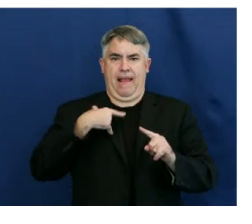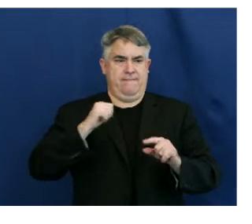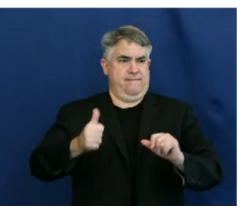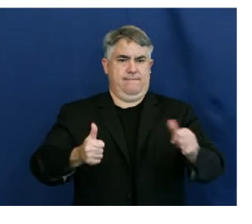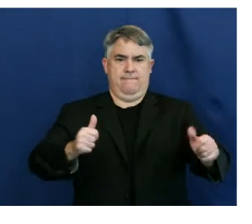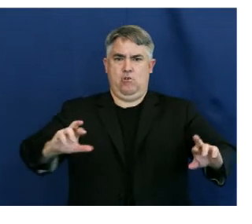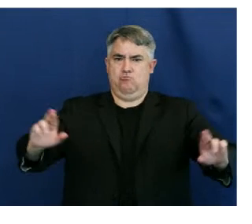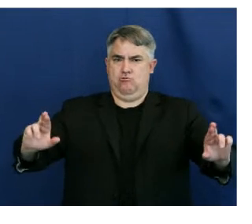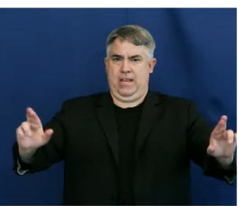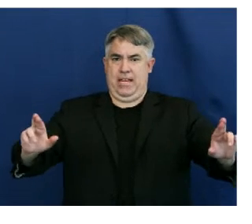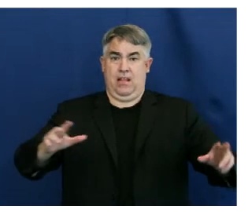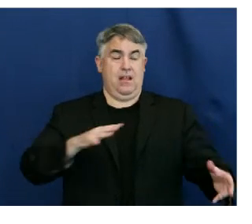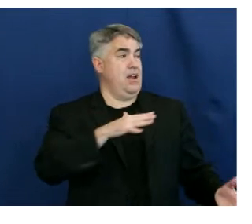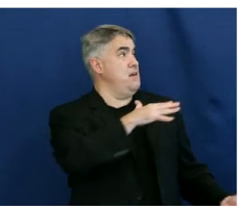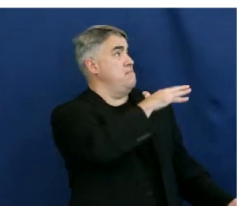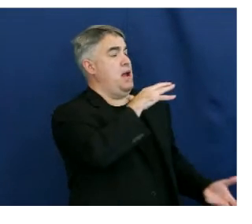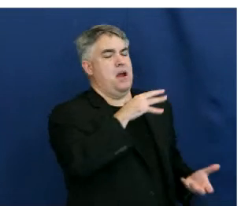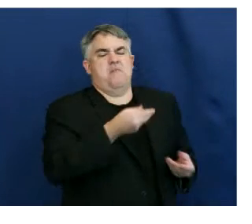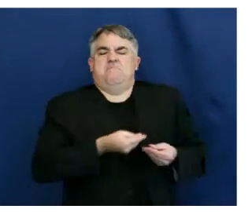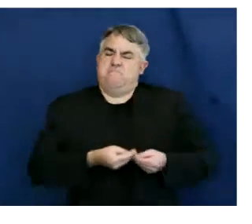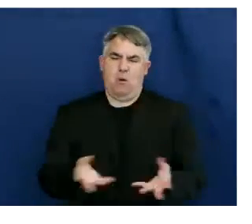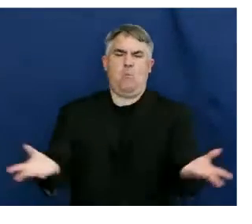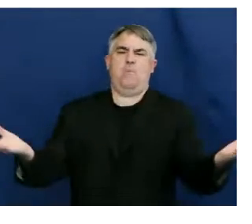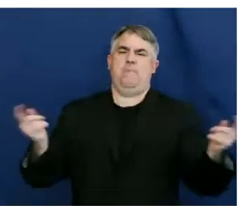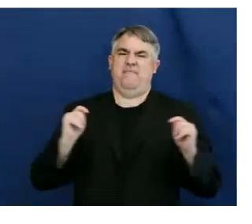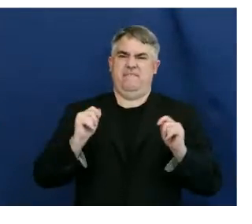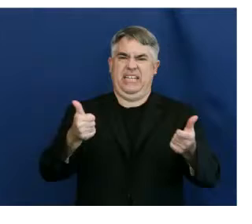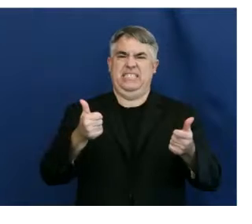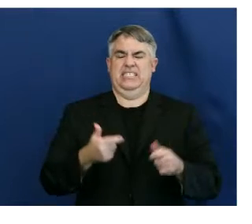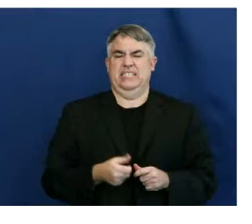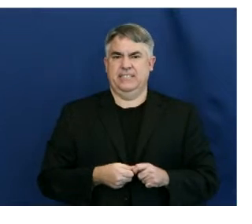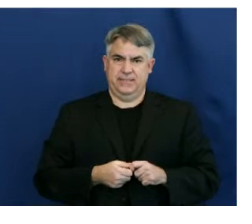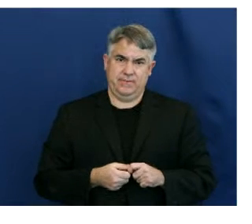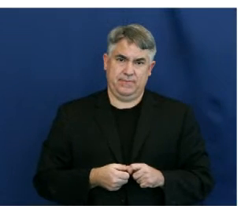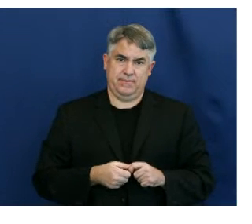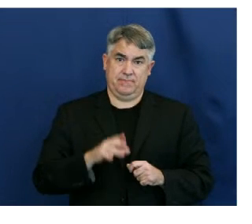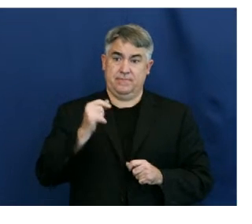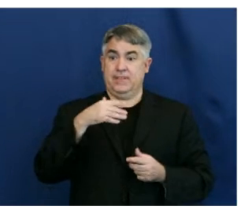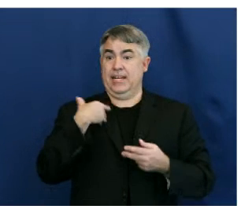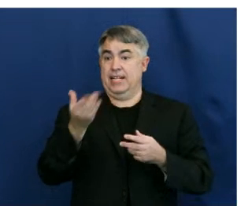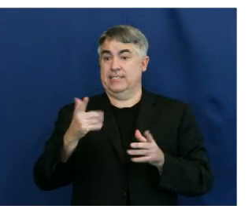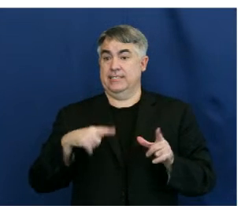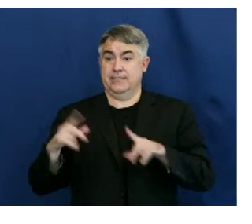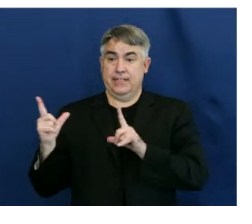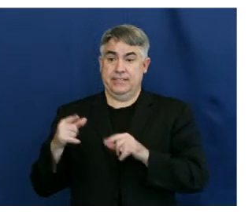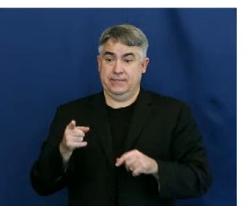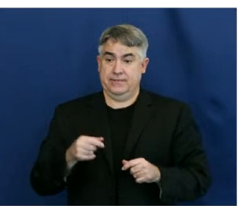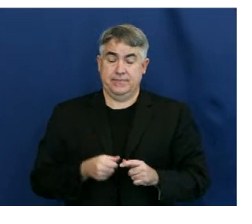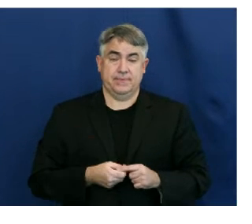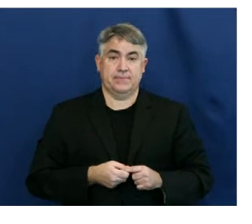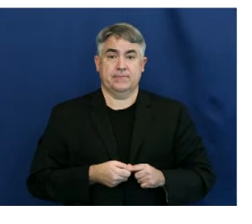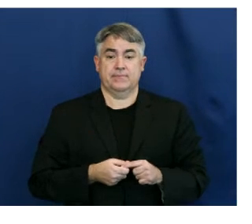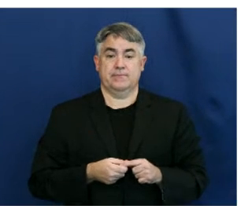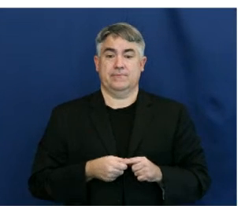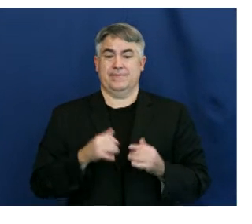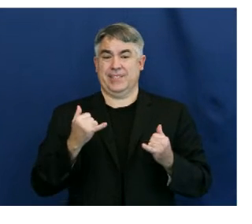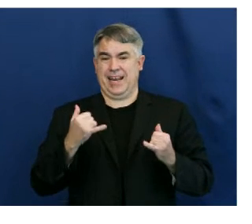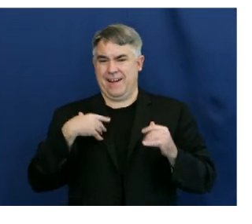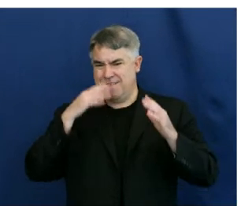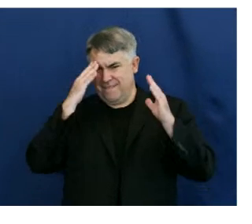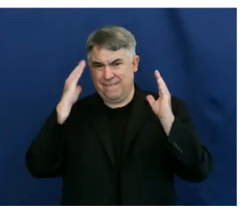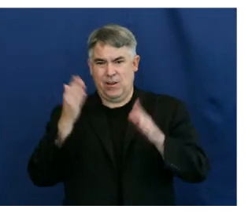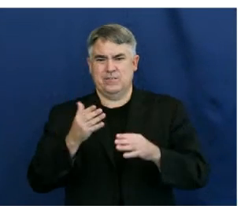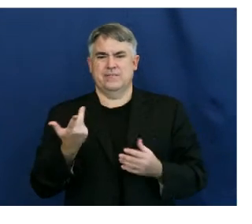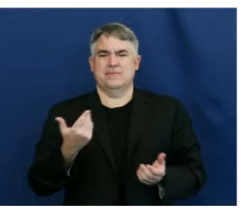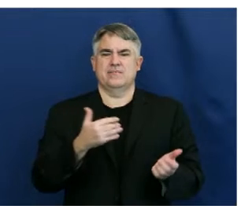are ready to go. Next chart here is just a quick run through. Right now, we're still doing healthcare personnel, long-term care